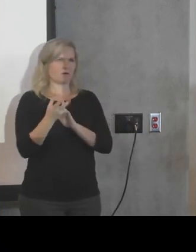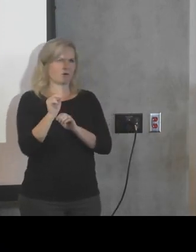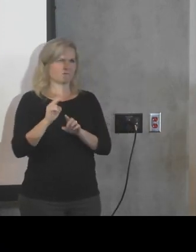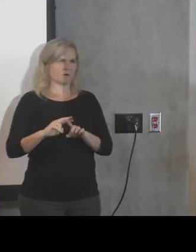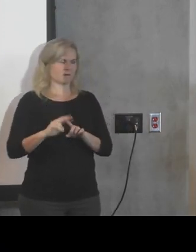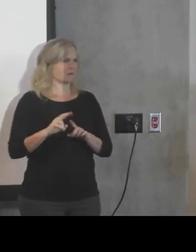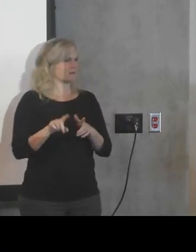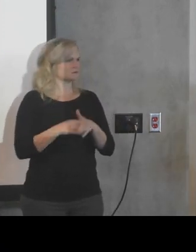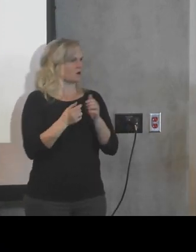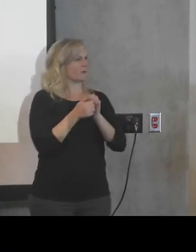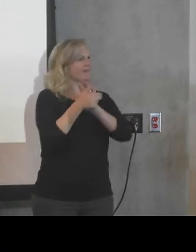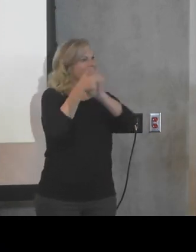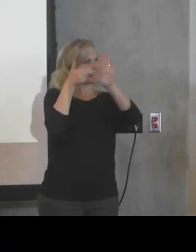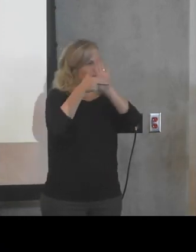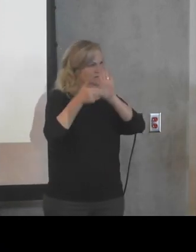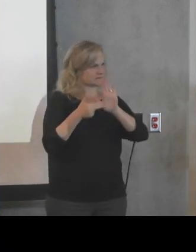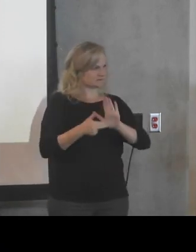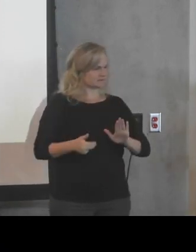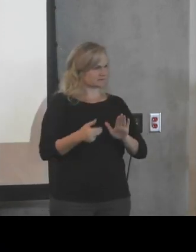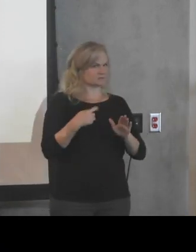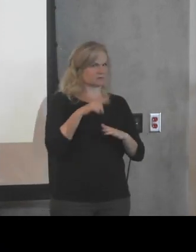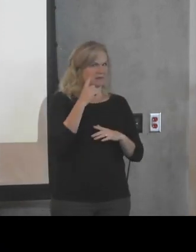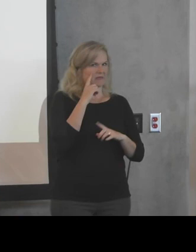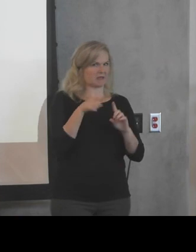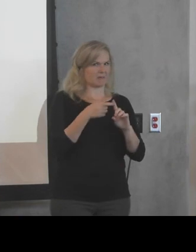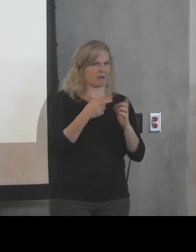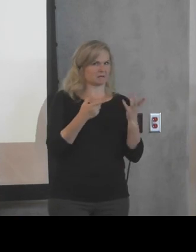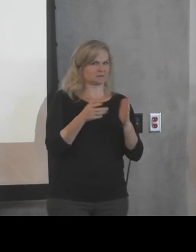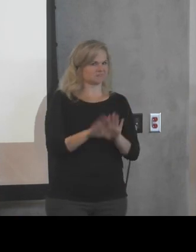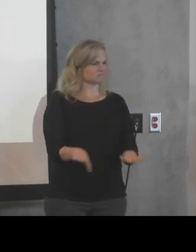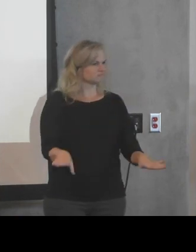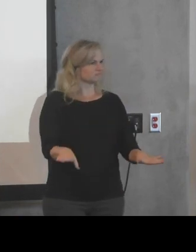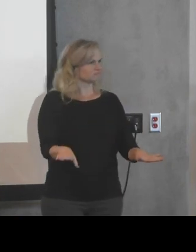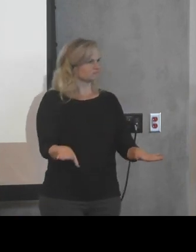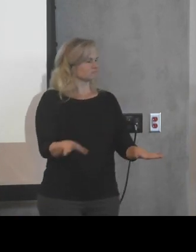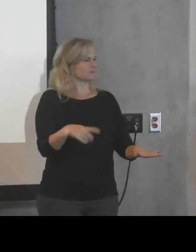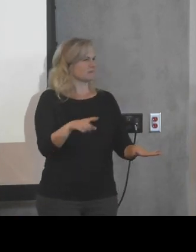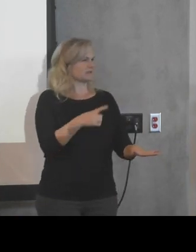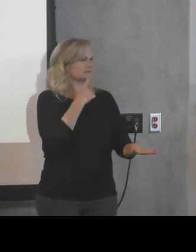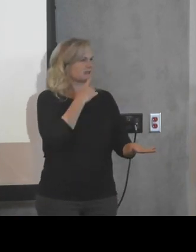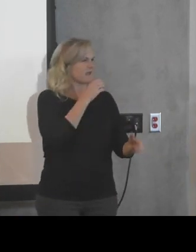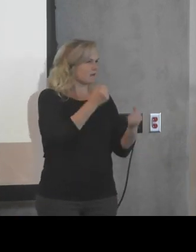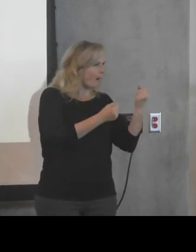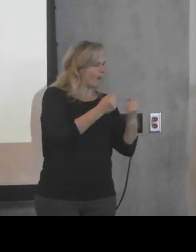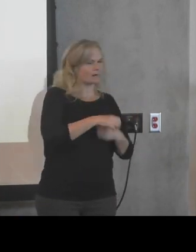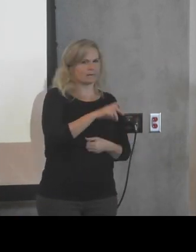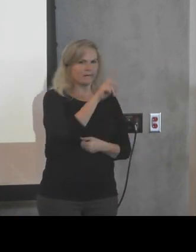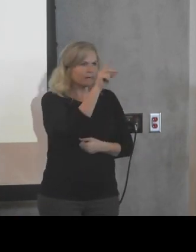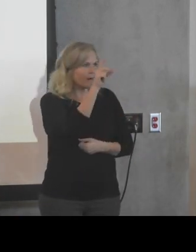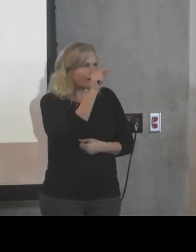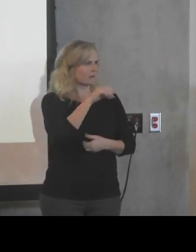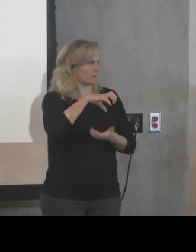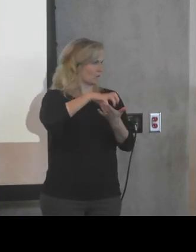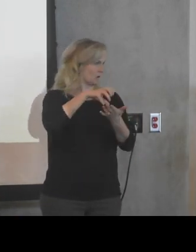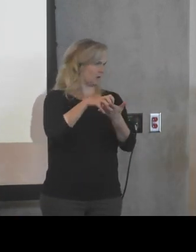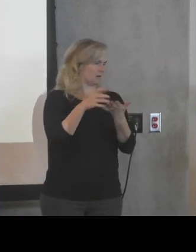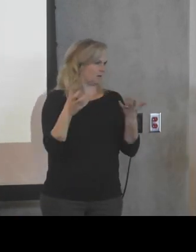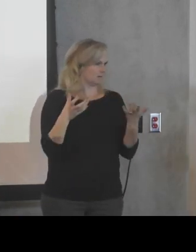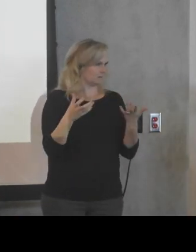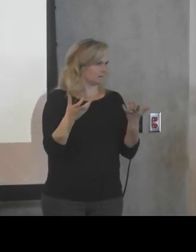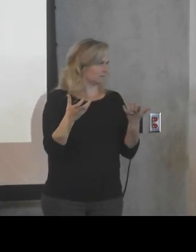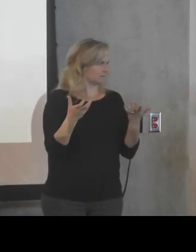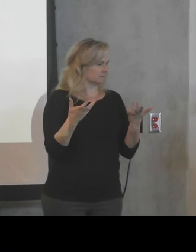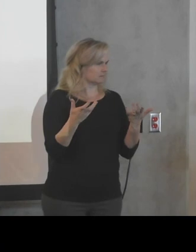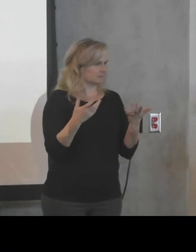they start with labels, and when we think about a toddler, the first thing they would say is car, dog, cookie. Pam gave